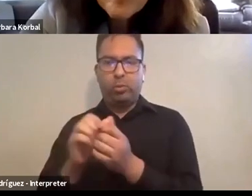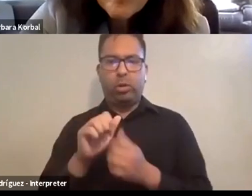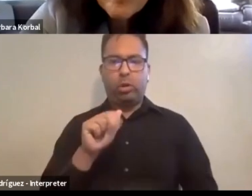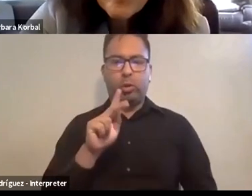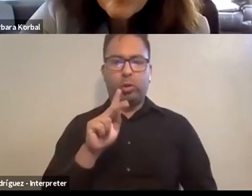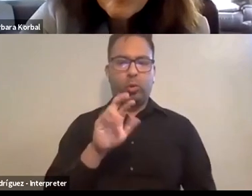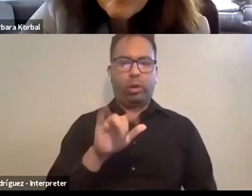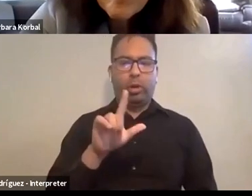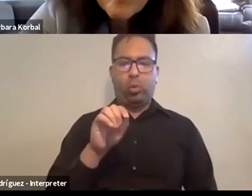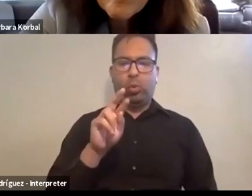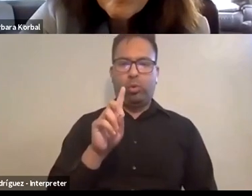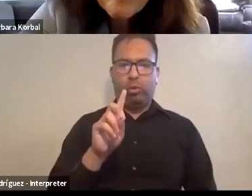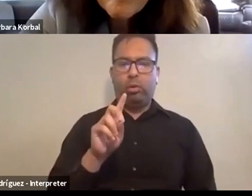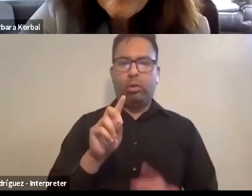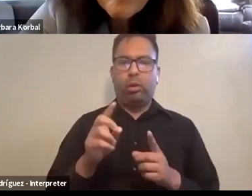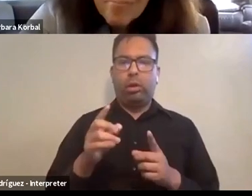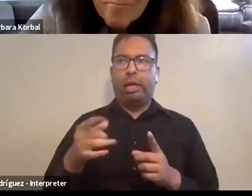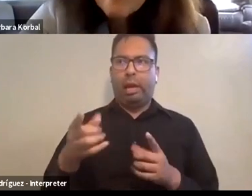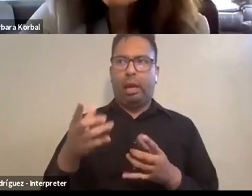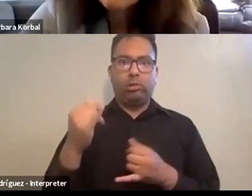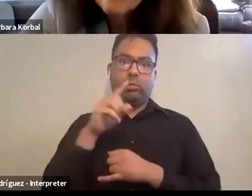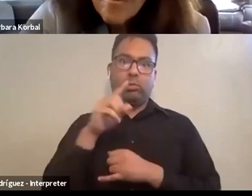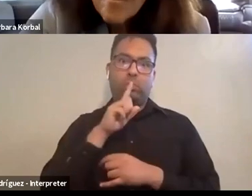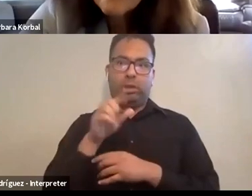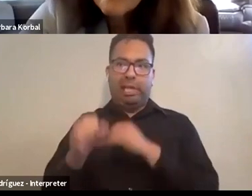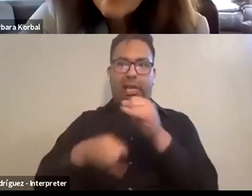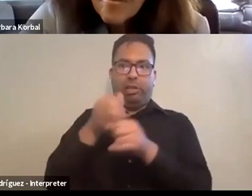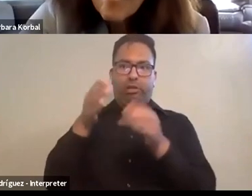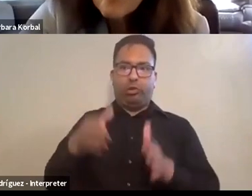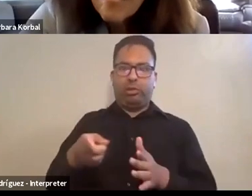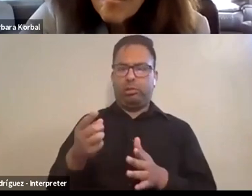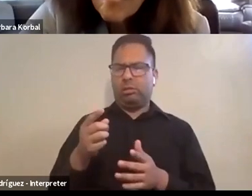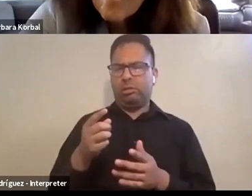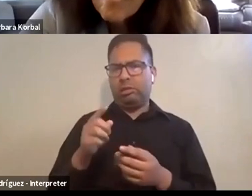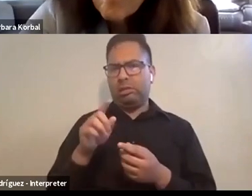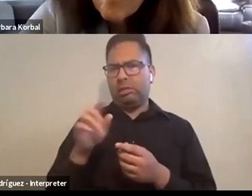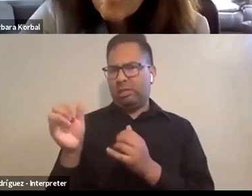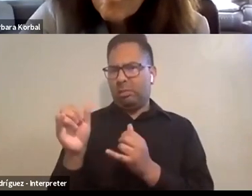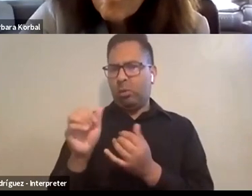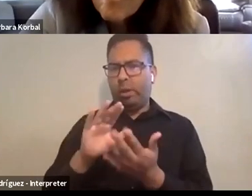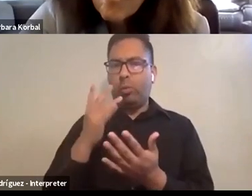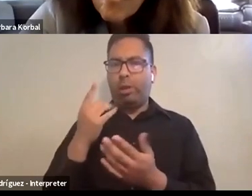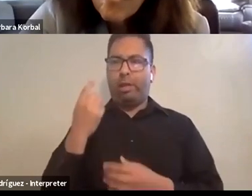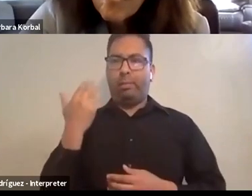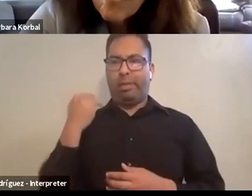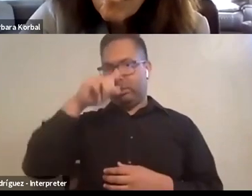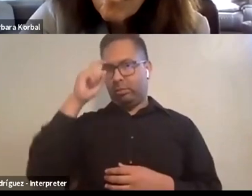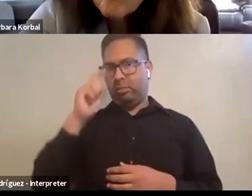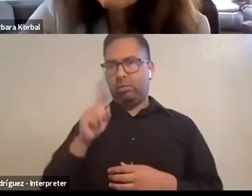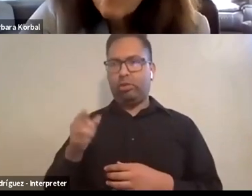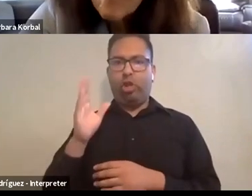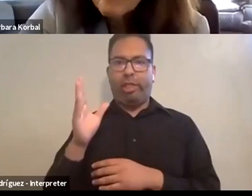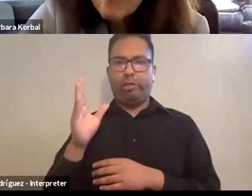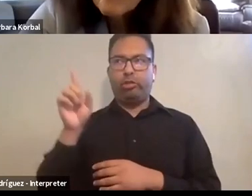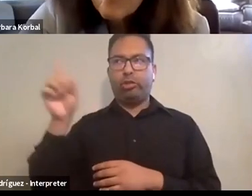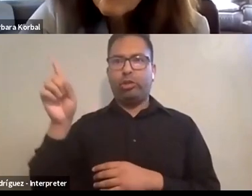Lorde to be also an internationalist in a similar way, because this summer the lectures that Audre Lorde gave in Berlin appeared